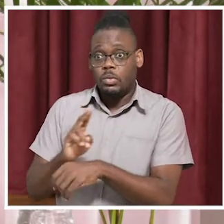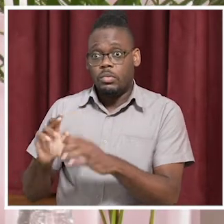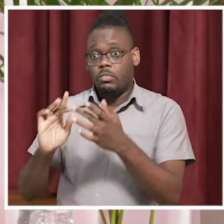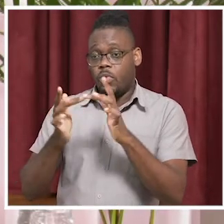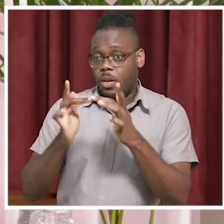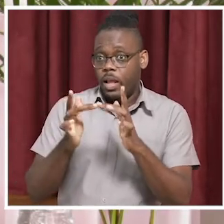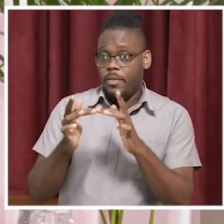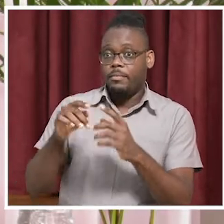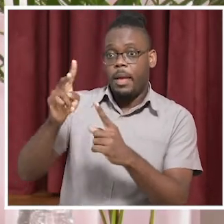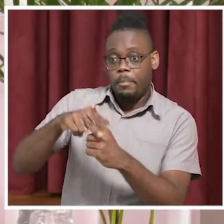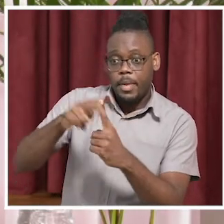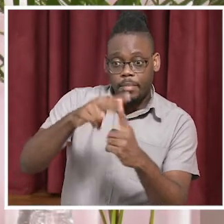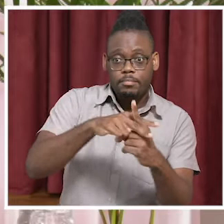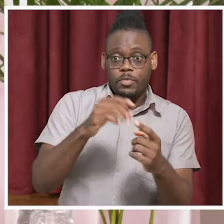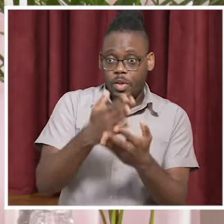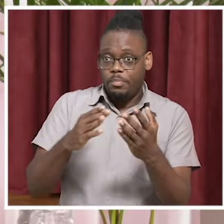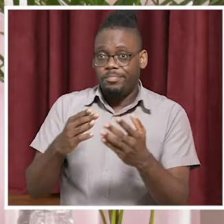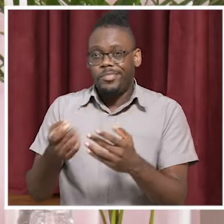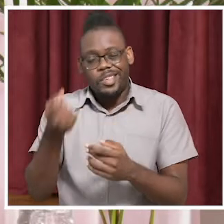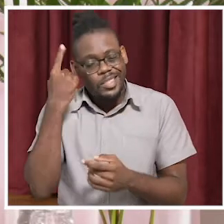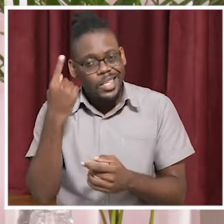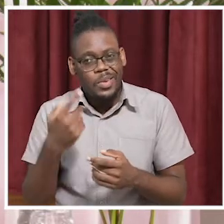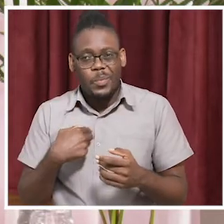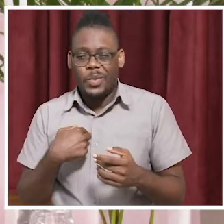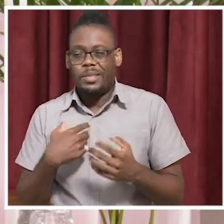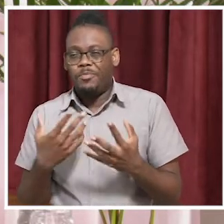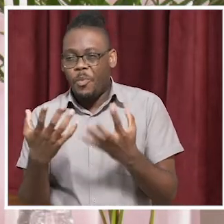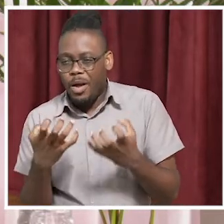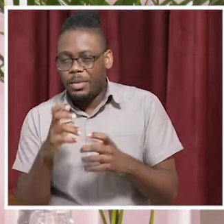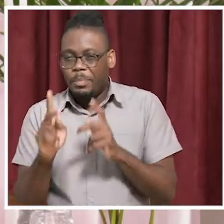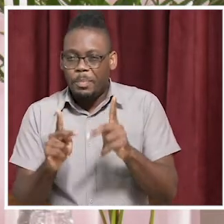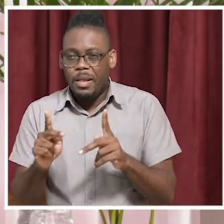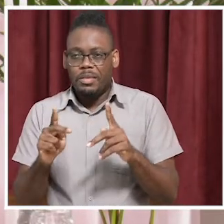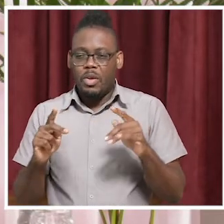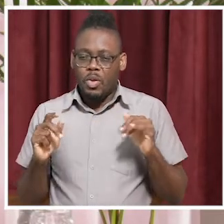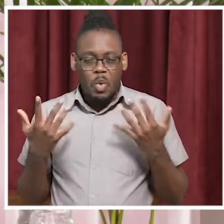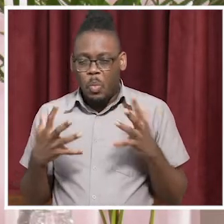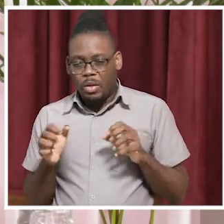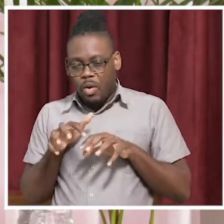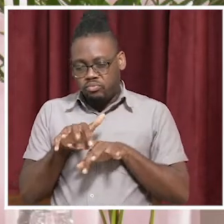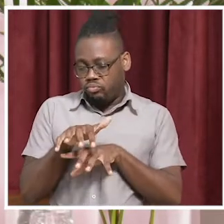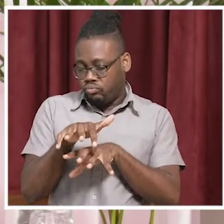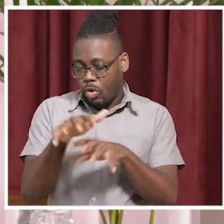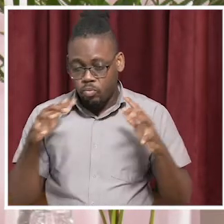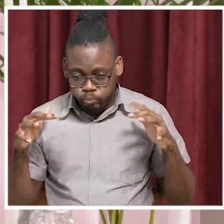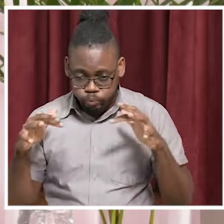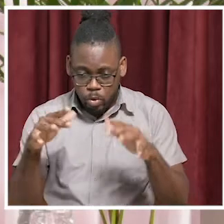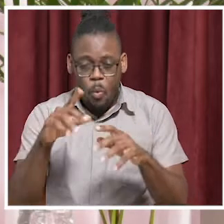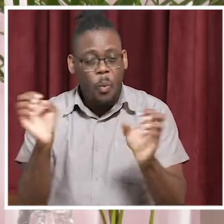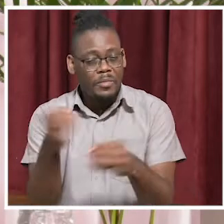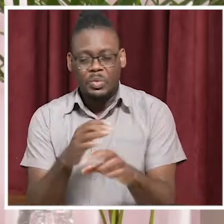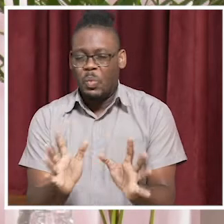limit the interaction or the contact with the persons. Mm-hmm, so that has been working well. But the others still visit.